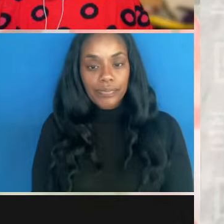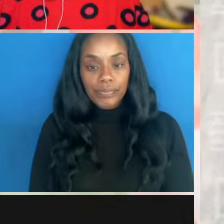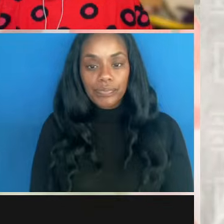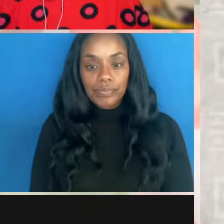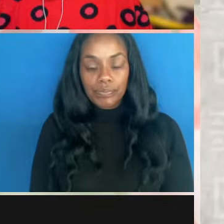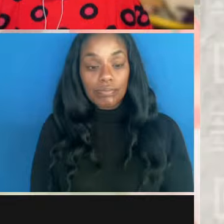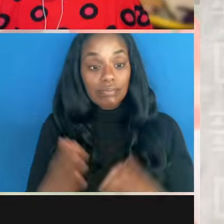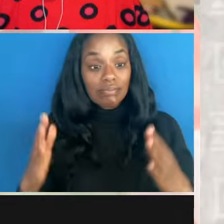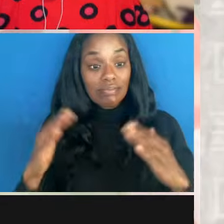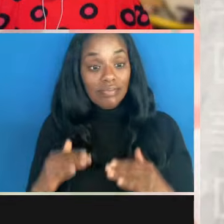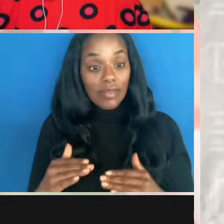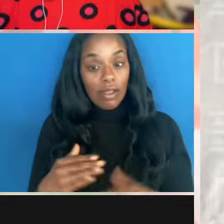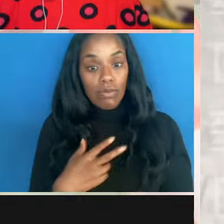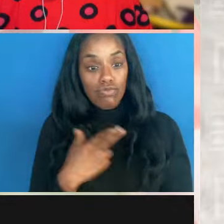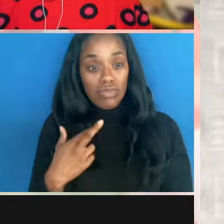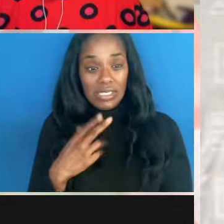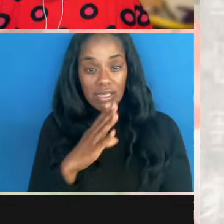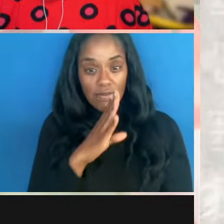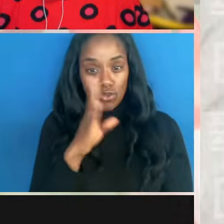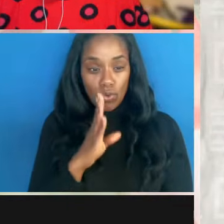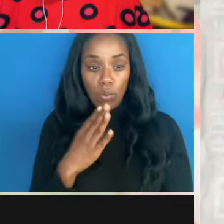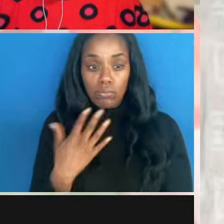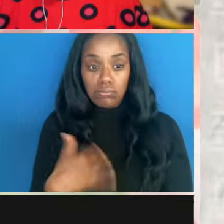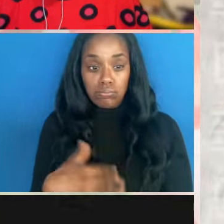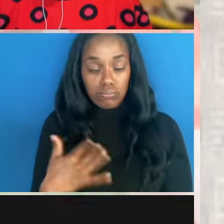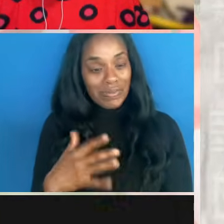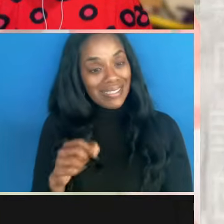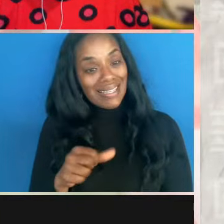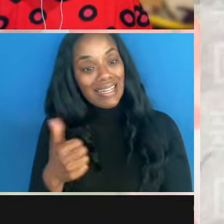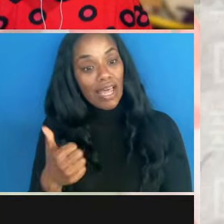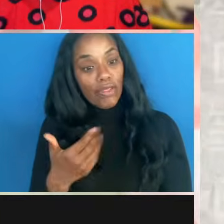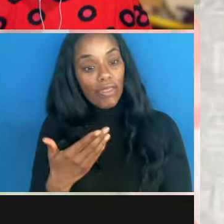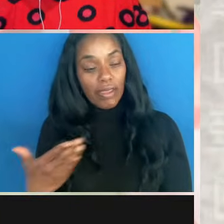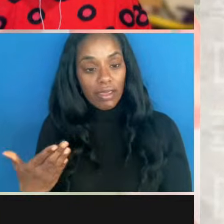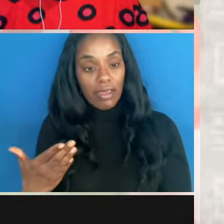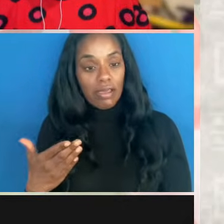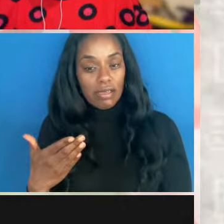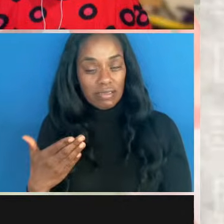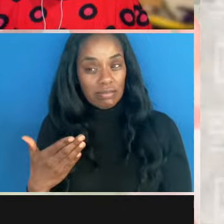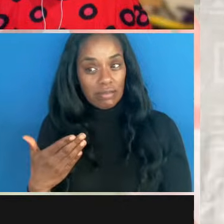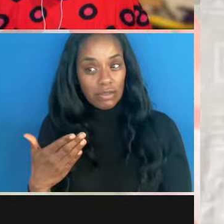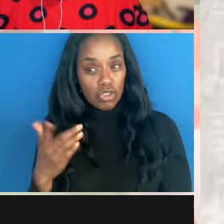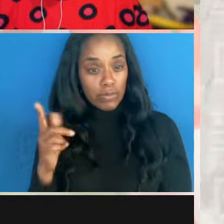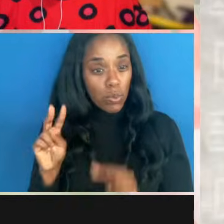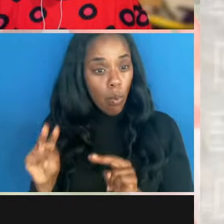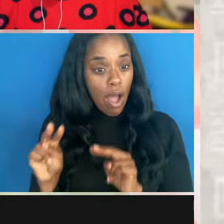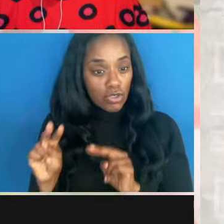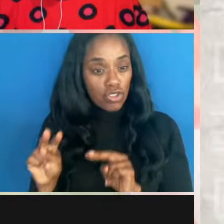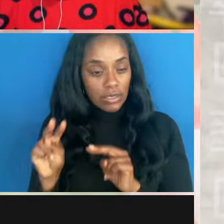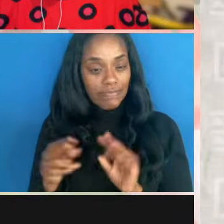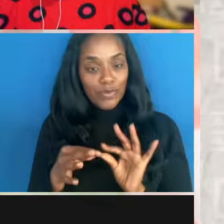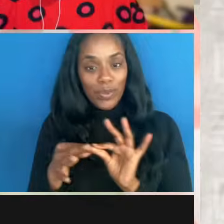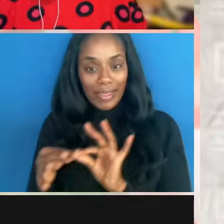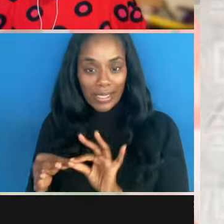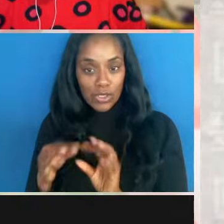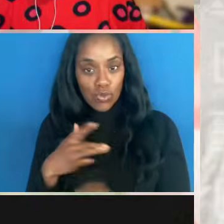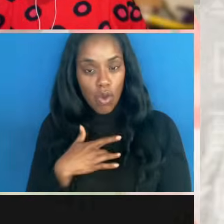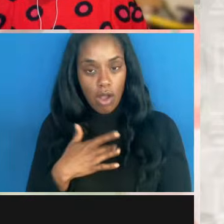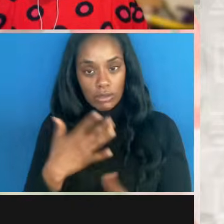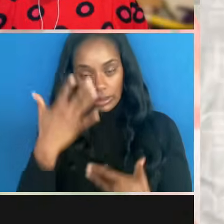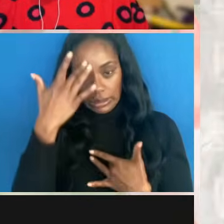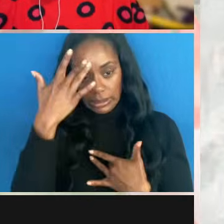The risk of stroke is something else that you should be looking out for in connection to heart disease because